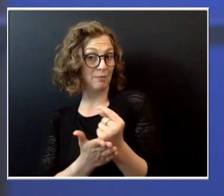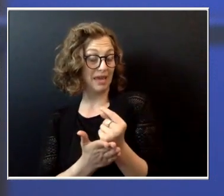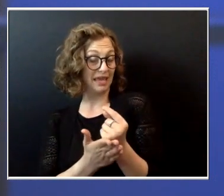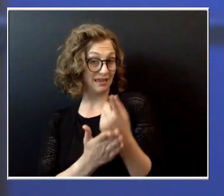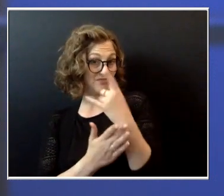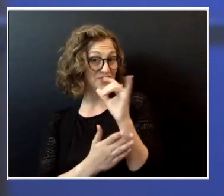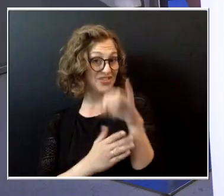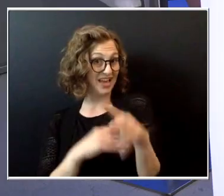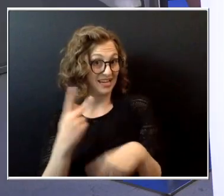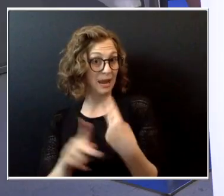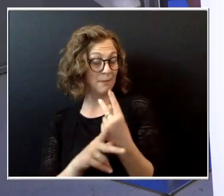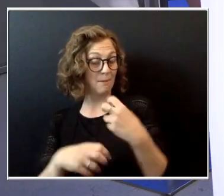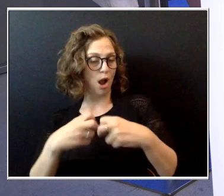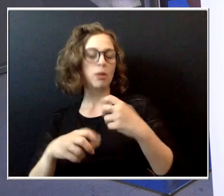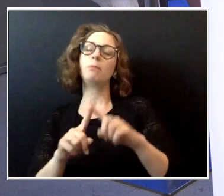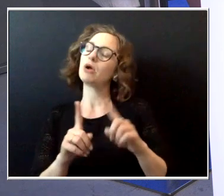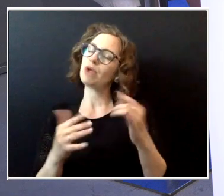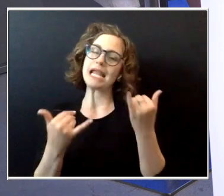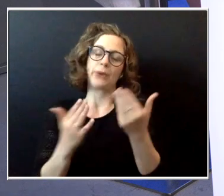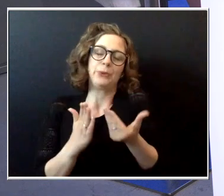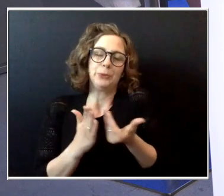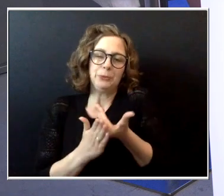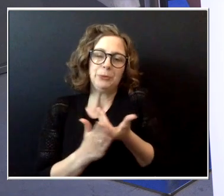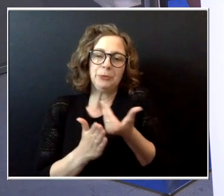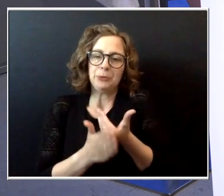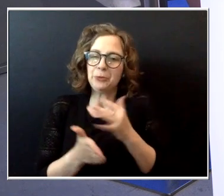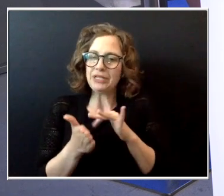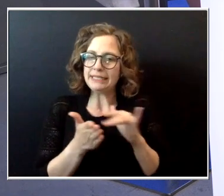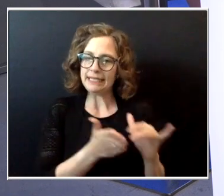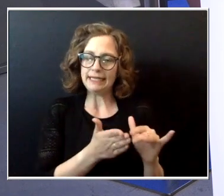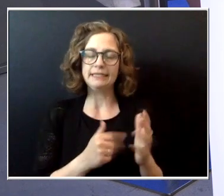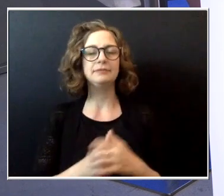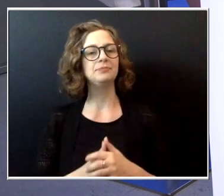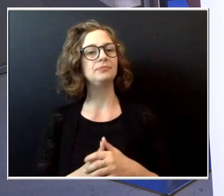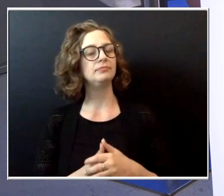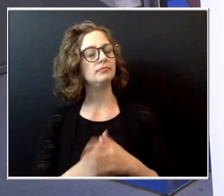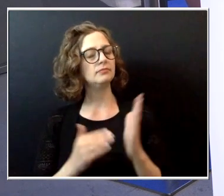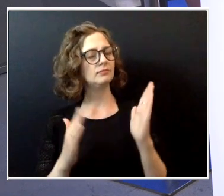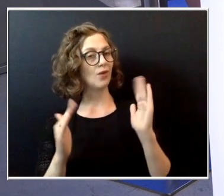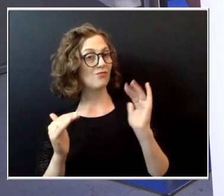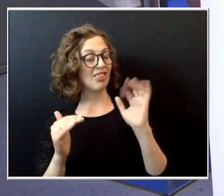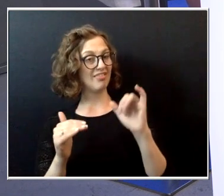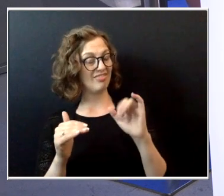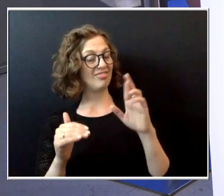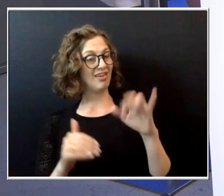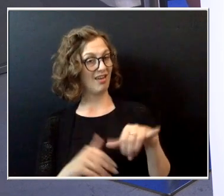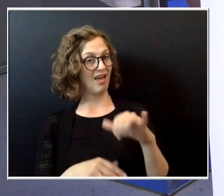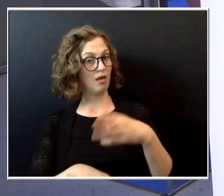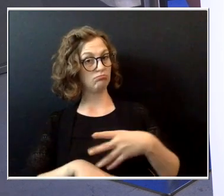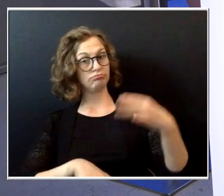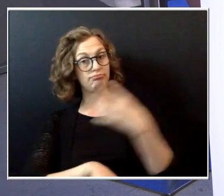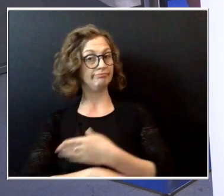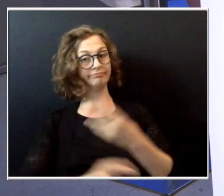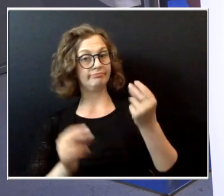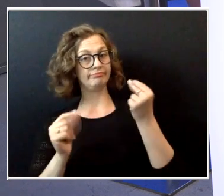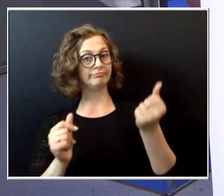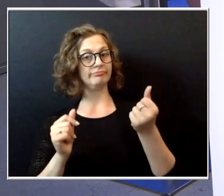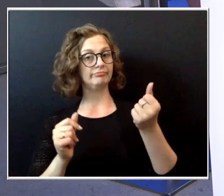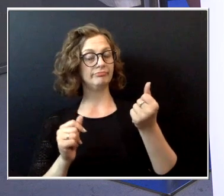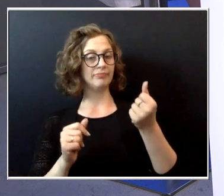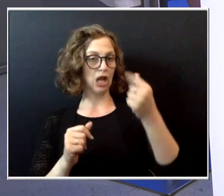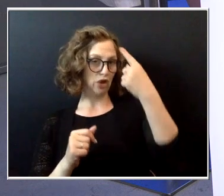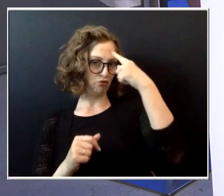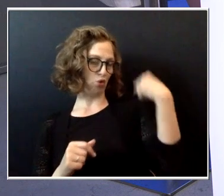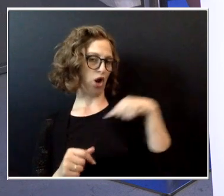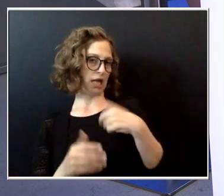stages right now. Yeah, hopefully that science progresses rapidly. And for those of us with Meniere's disease, really this kind of device isn't going to make a